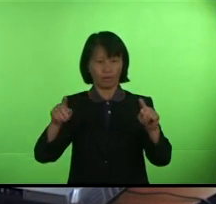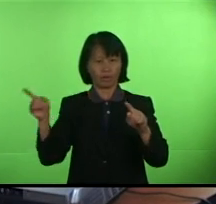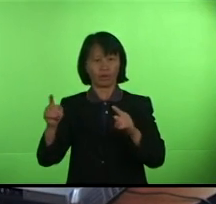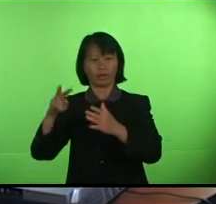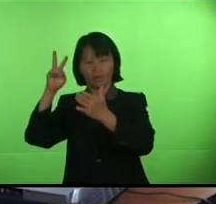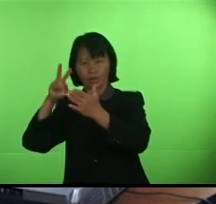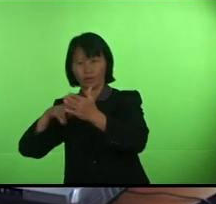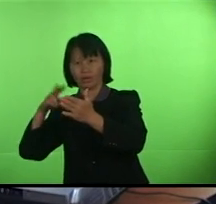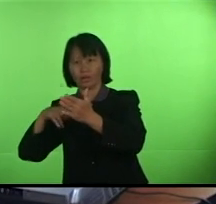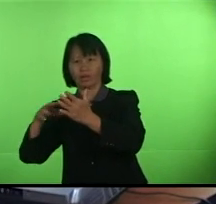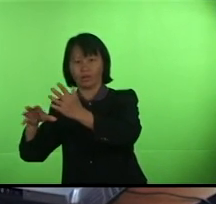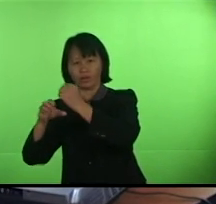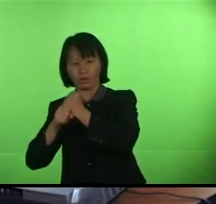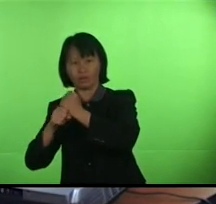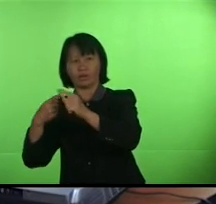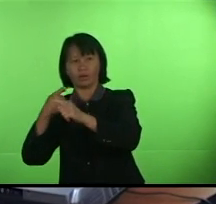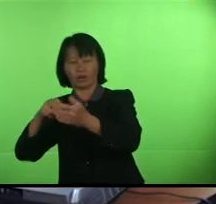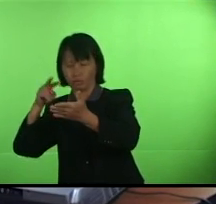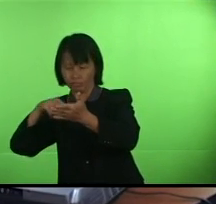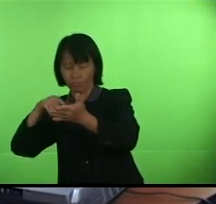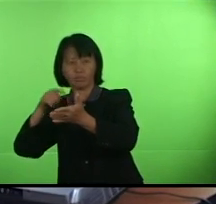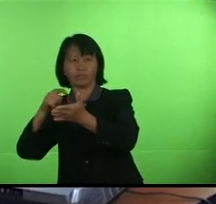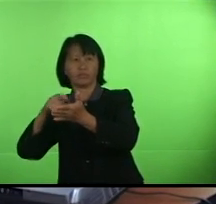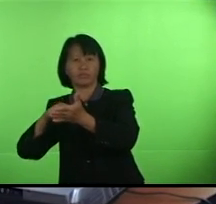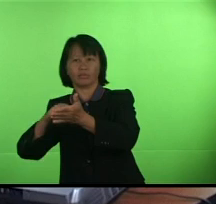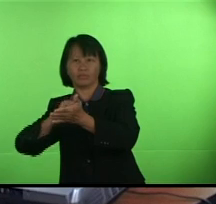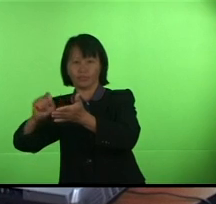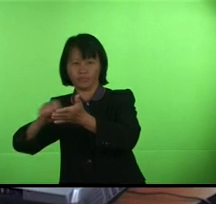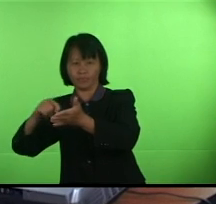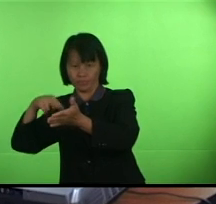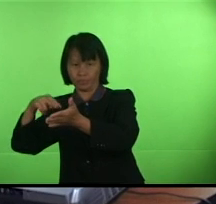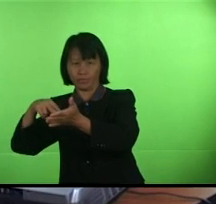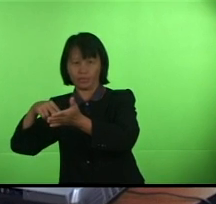reader derives the meaning from the poem.